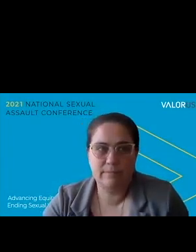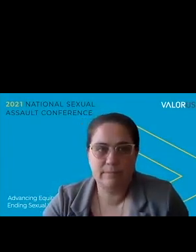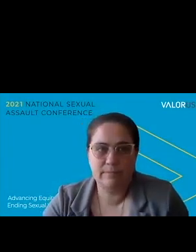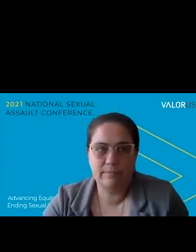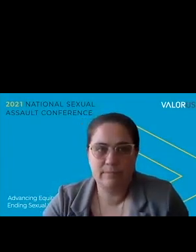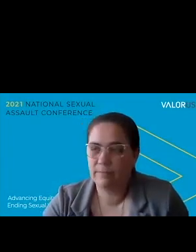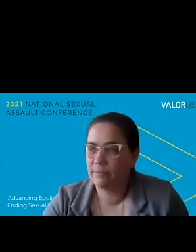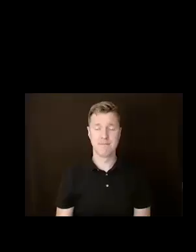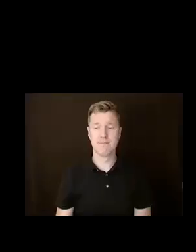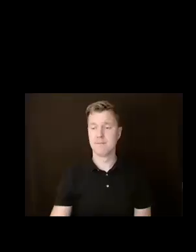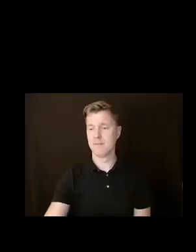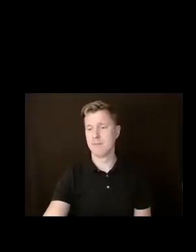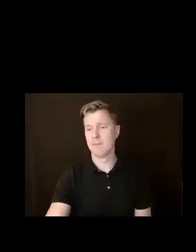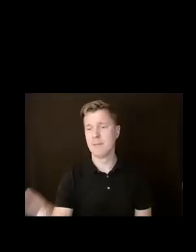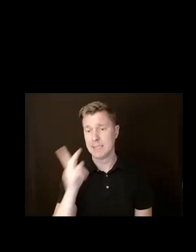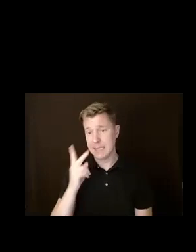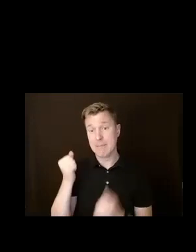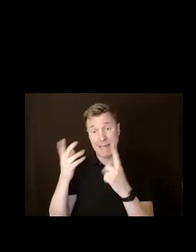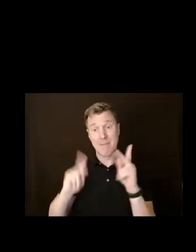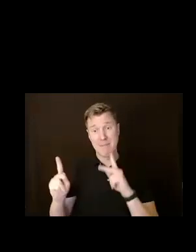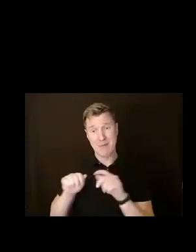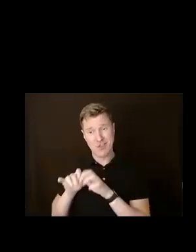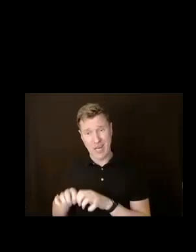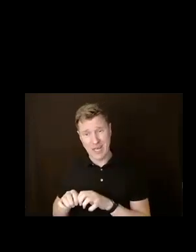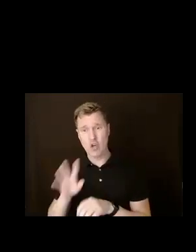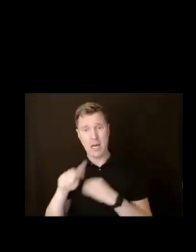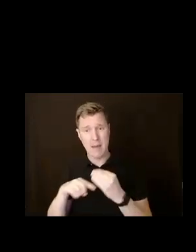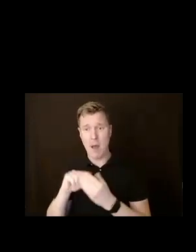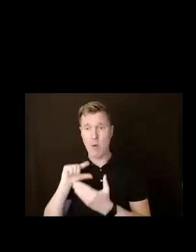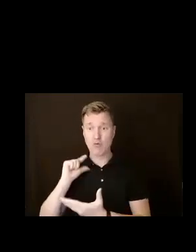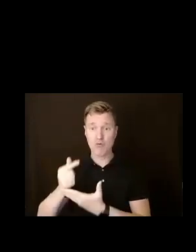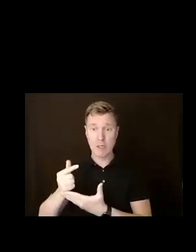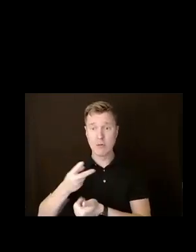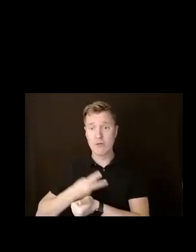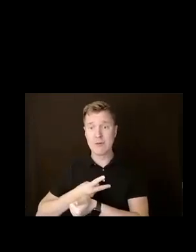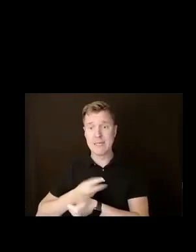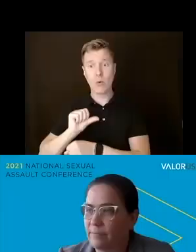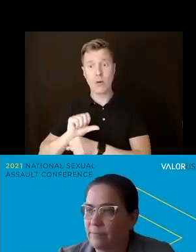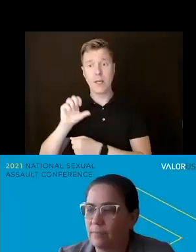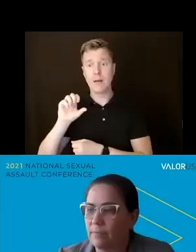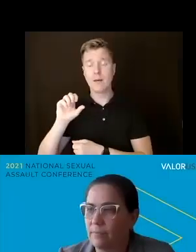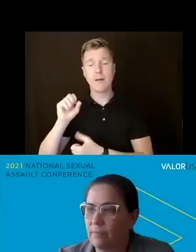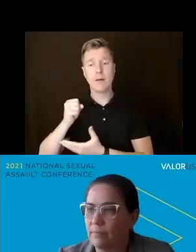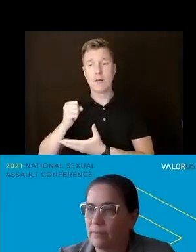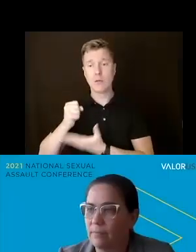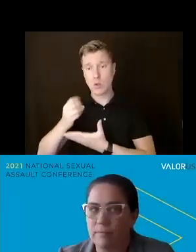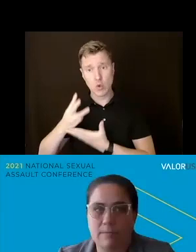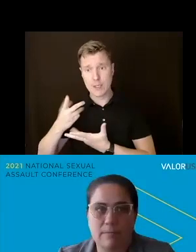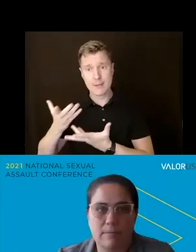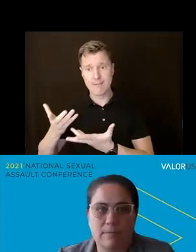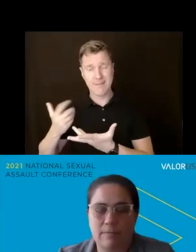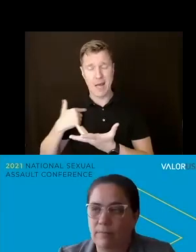I'm seeing in the chat too, folks saying, you know, honestly, with a graduate degree and working in social services, I'm still grossly